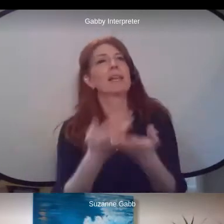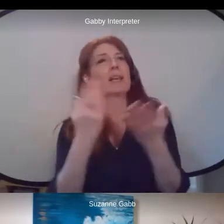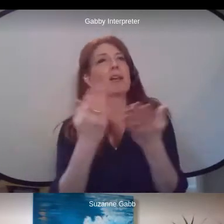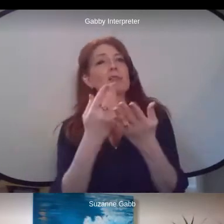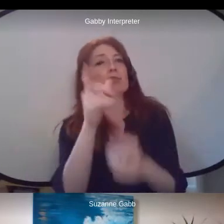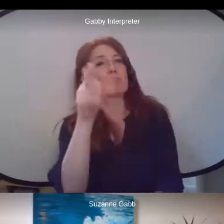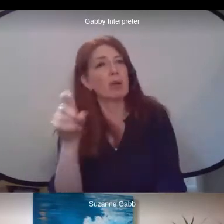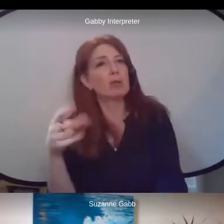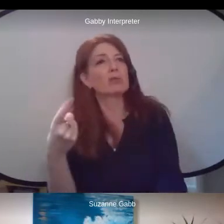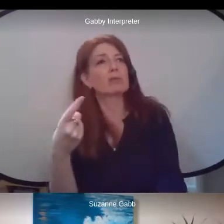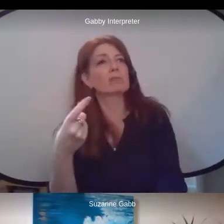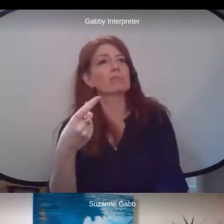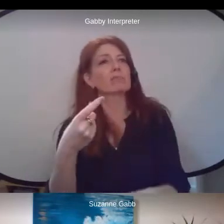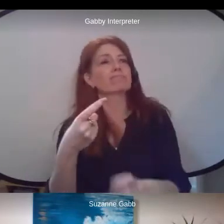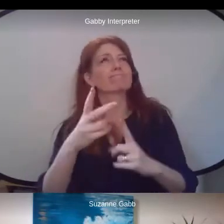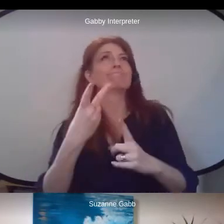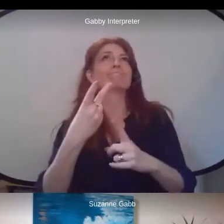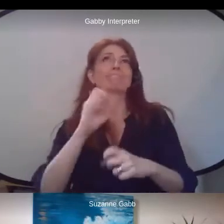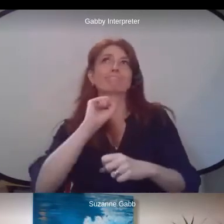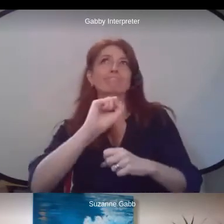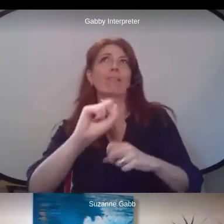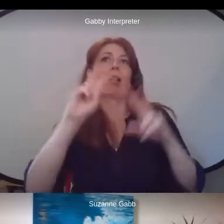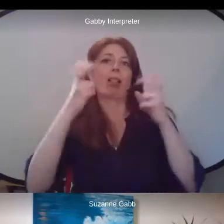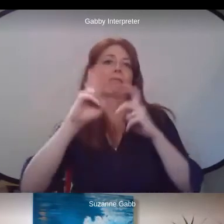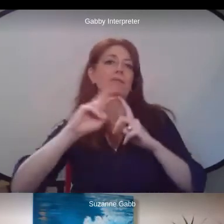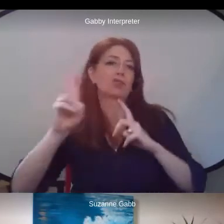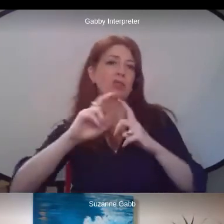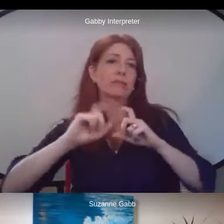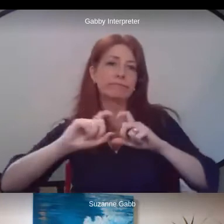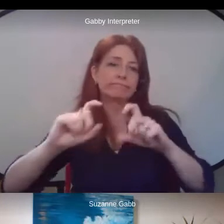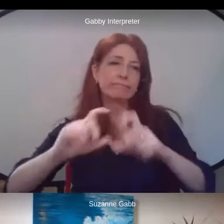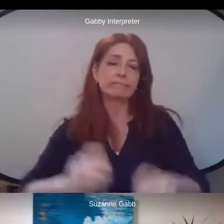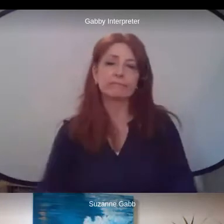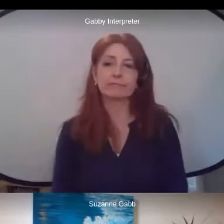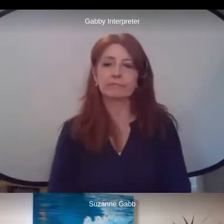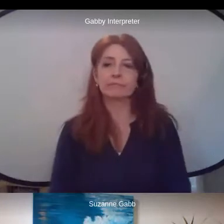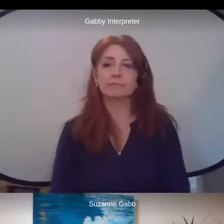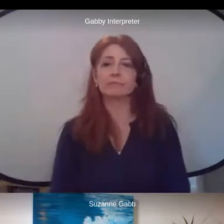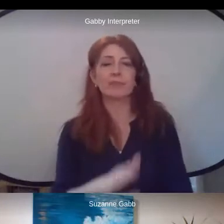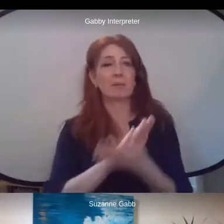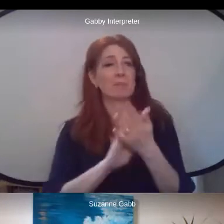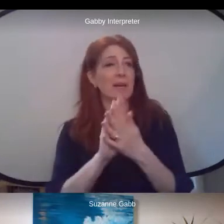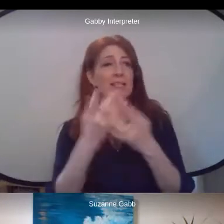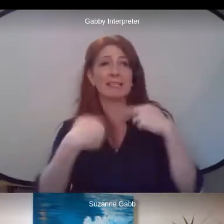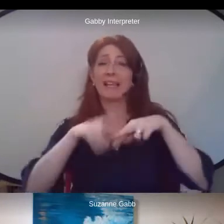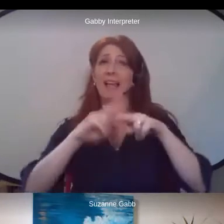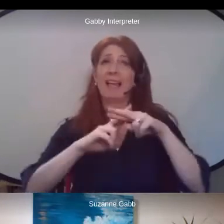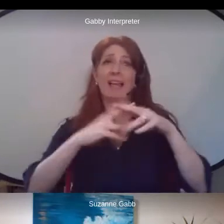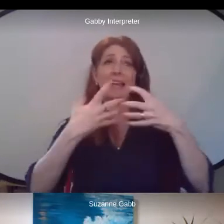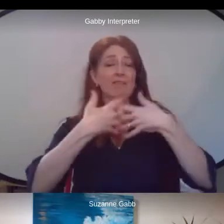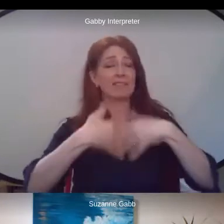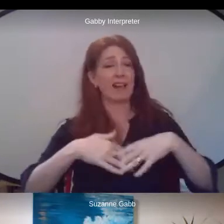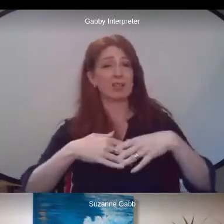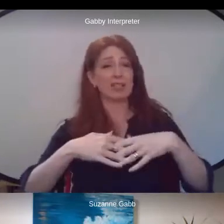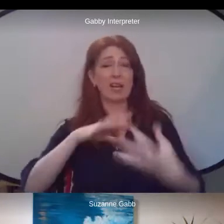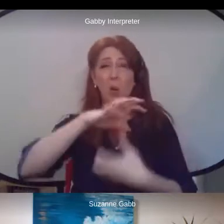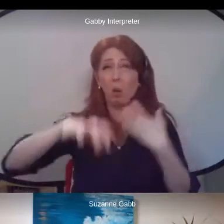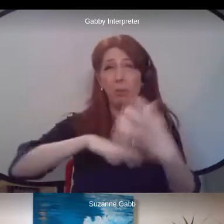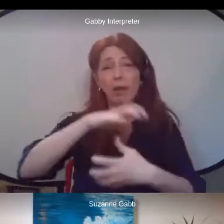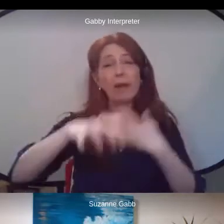as such. And, Christina, you touched on there around, don't overcomplicate the technology, and, don't get maybe too caught up on